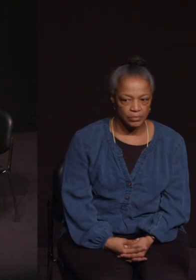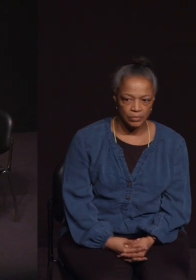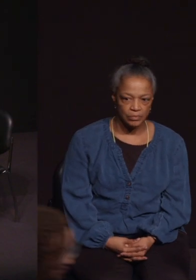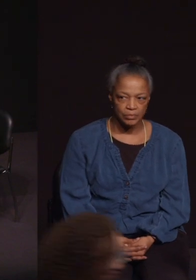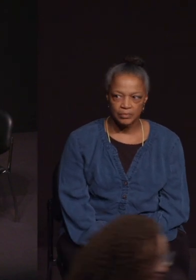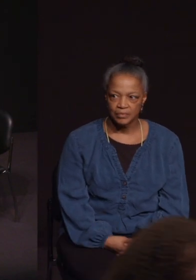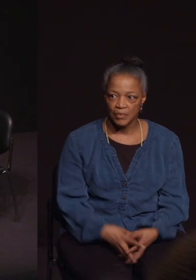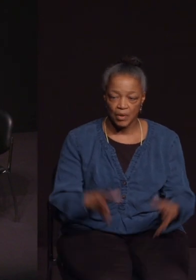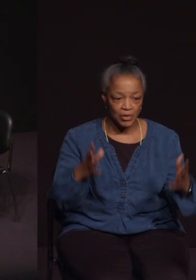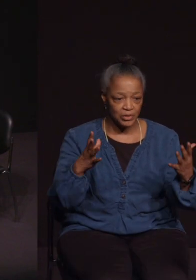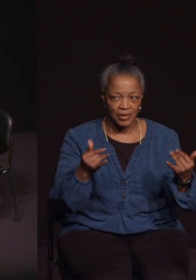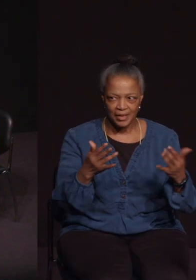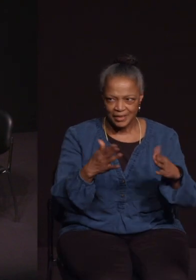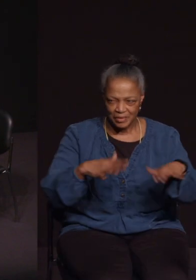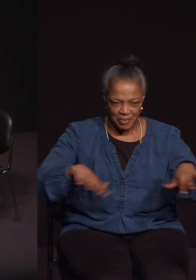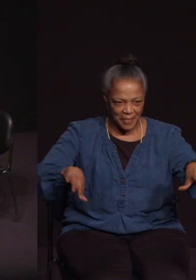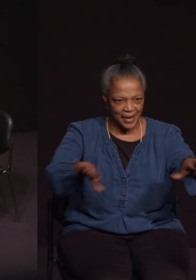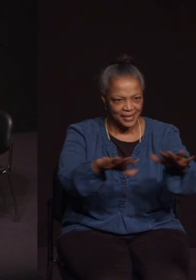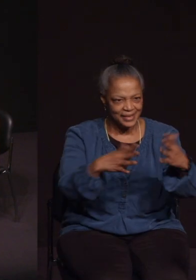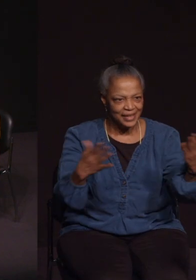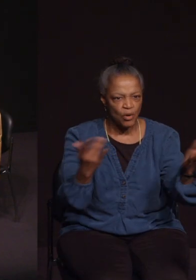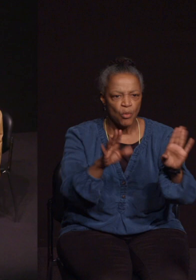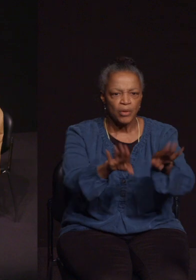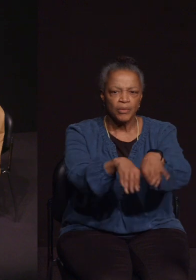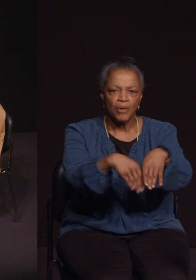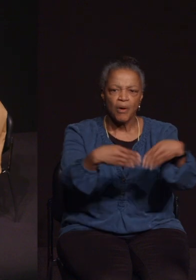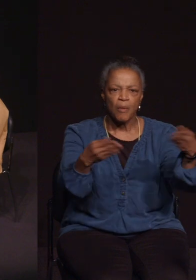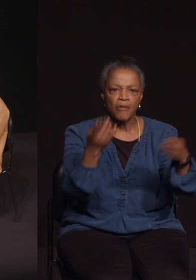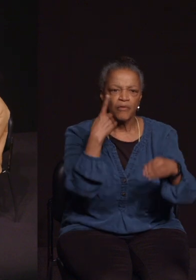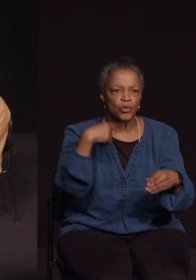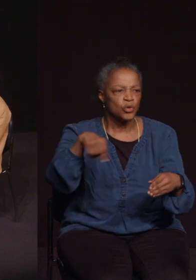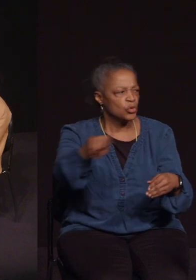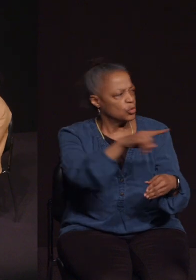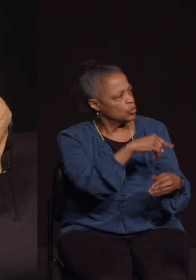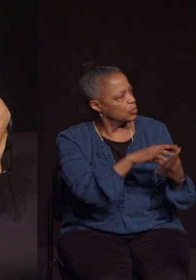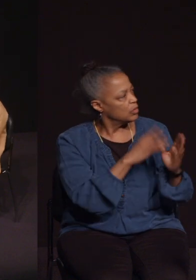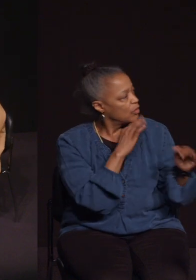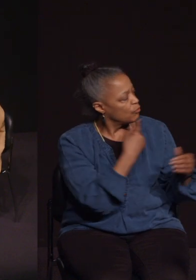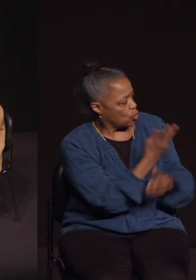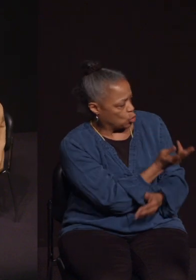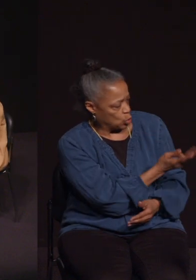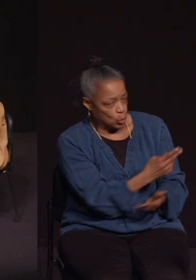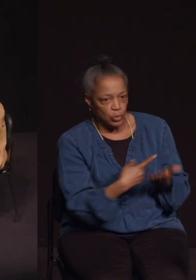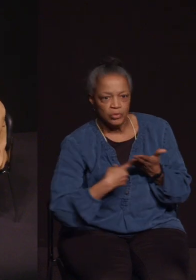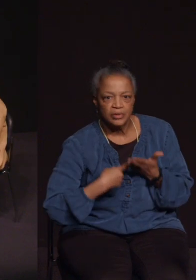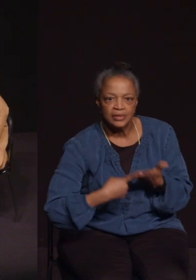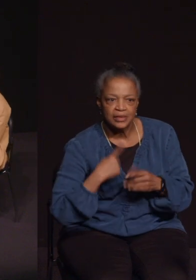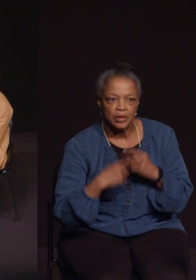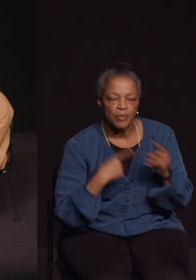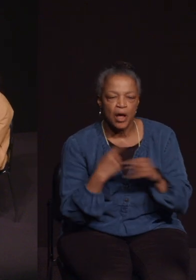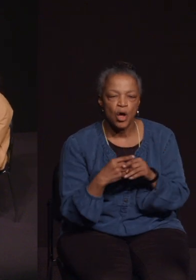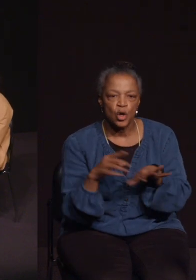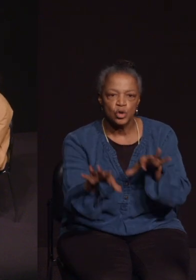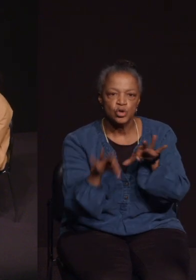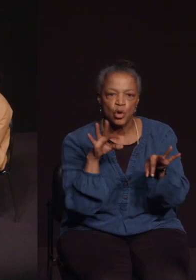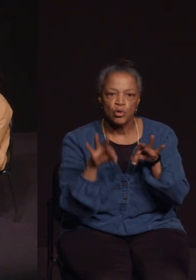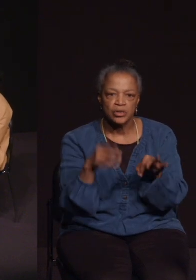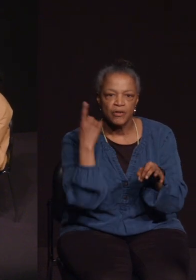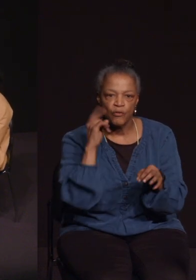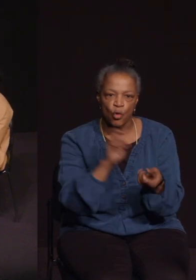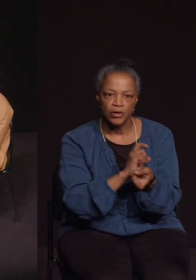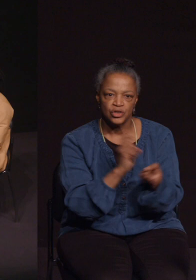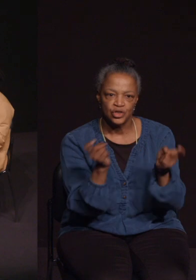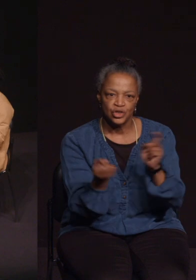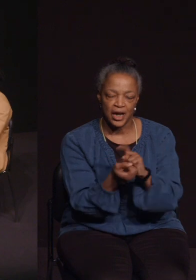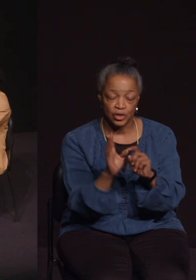So yeah, this space, I just wanted to open it up for y'all to talk about the work that y'all are doing with the Chosen for Change organization.